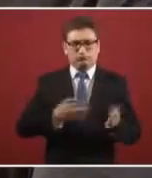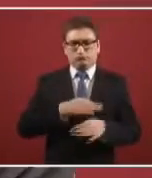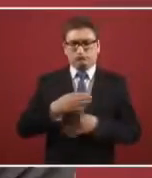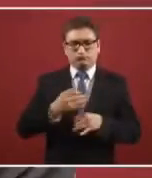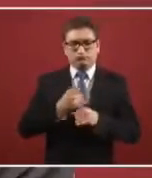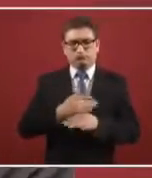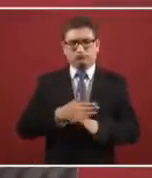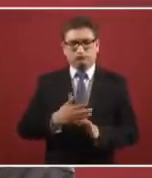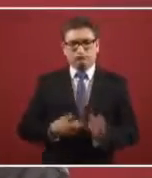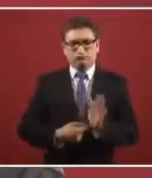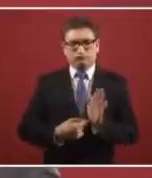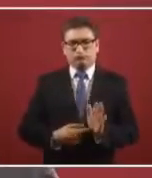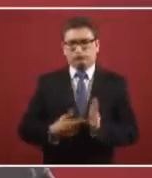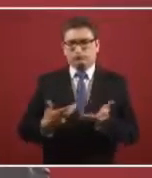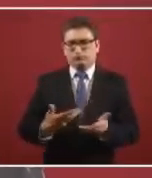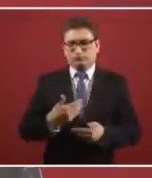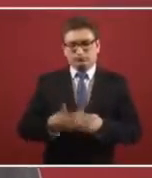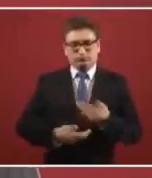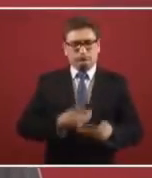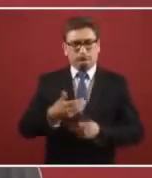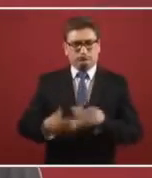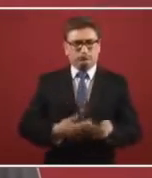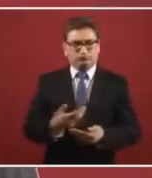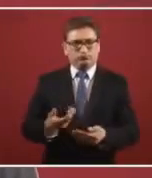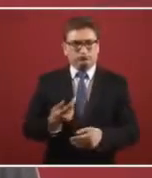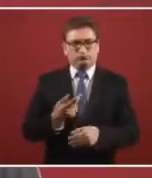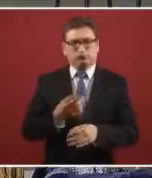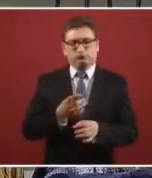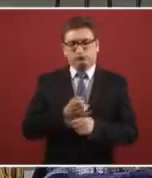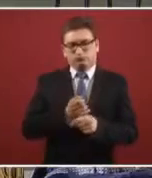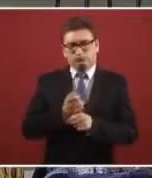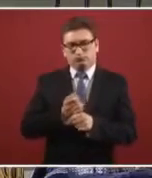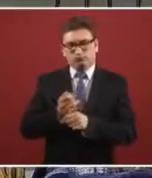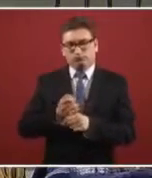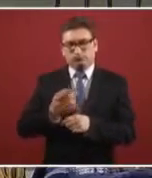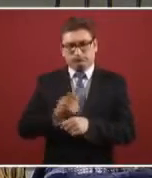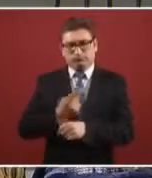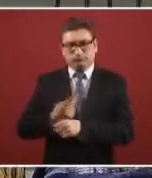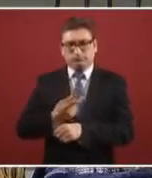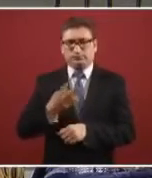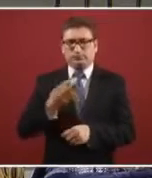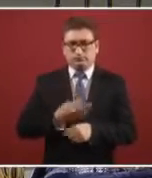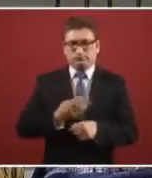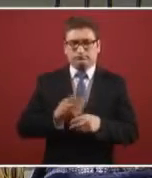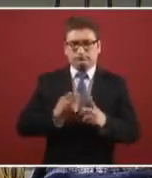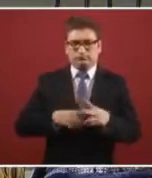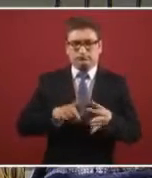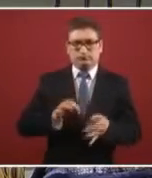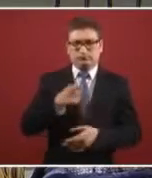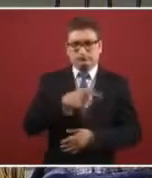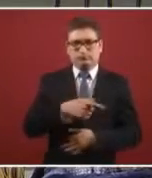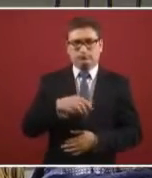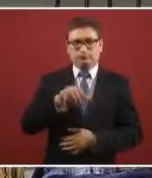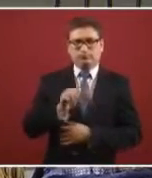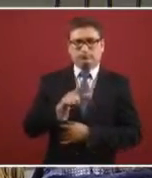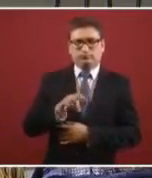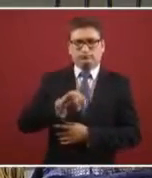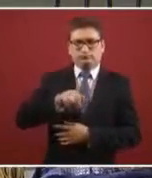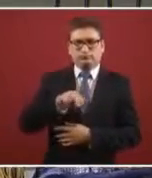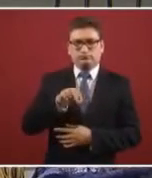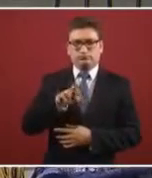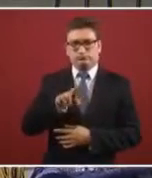all sobre cómo va este proceso regarding how this de process investigación. is Entonces going. vamos a empezar So con we're Alejandro. going to start with Alejandro now.